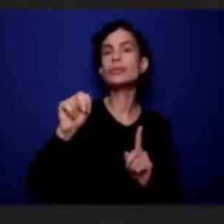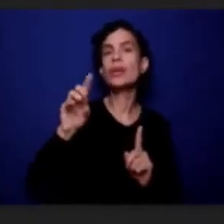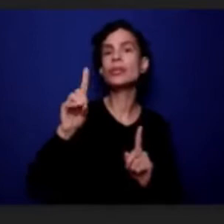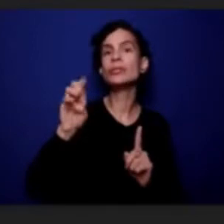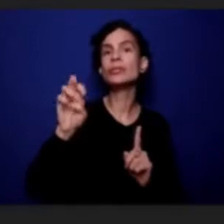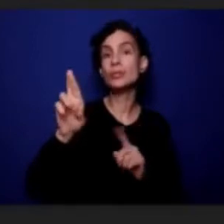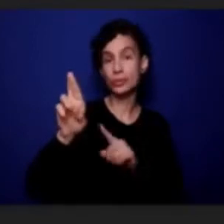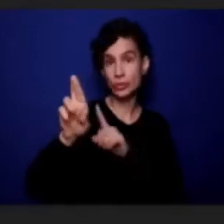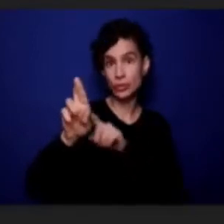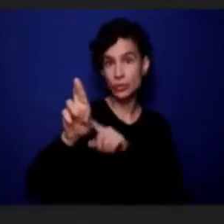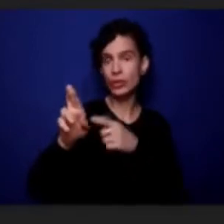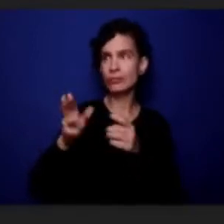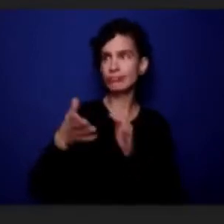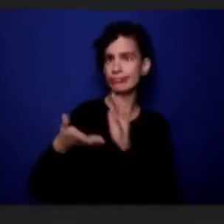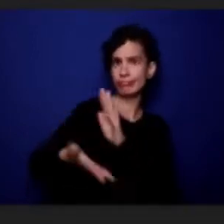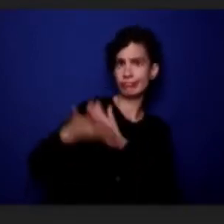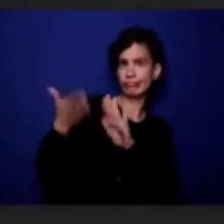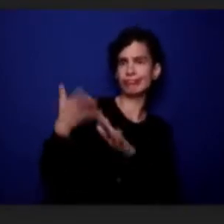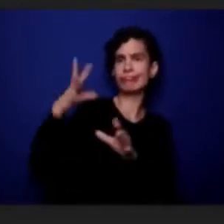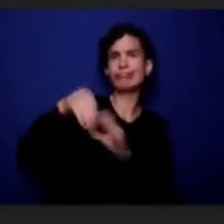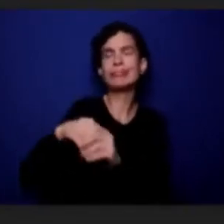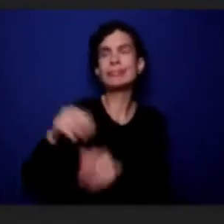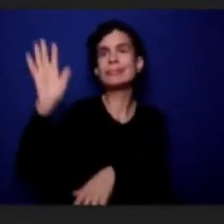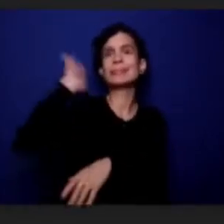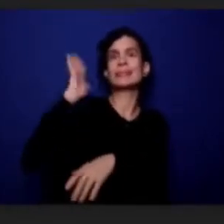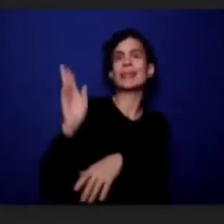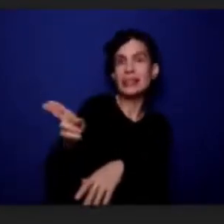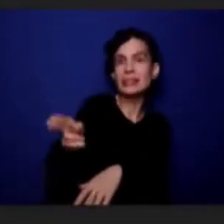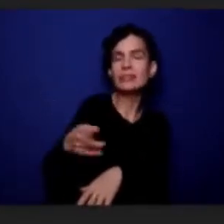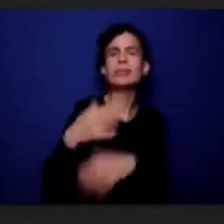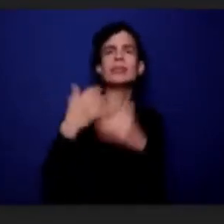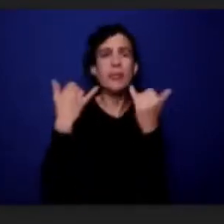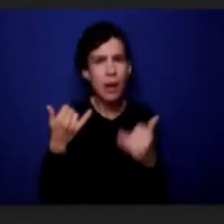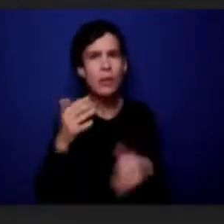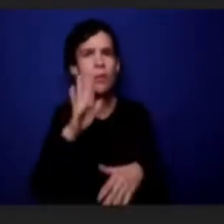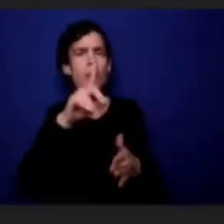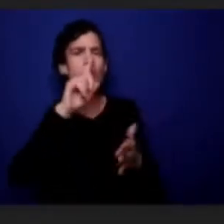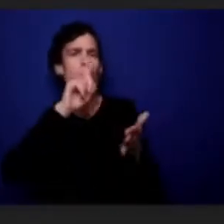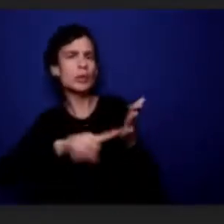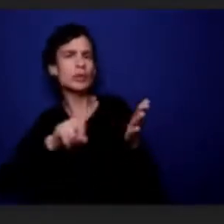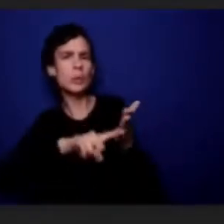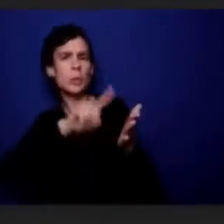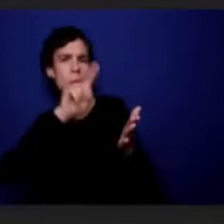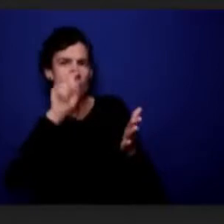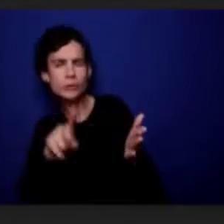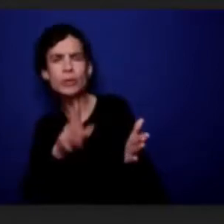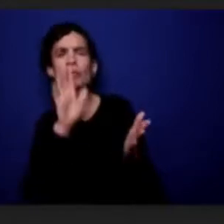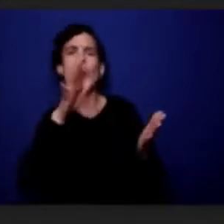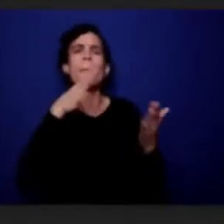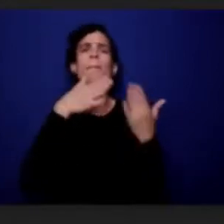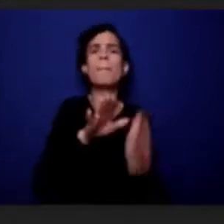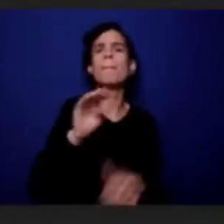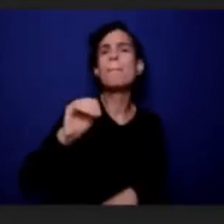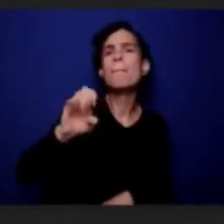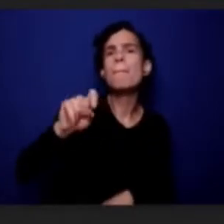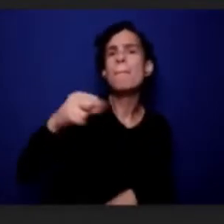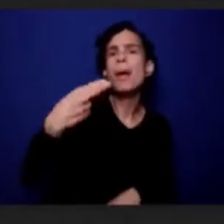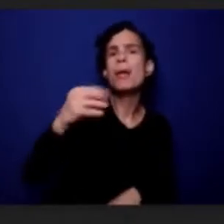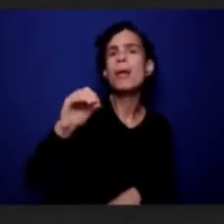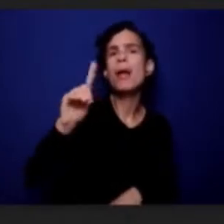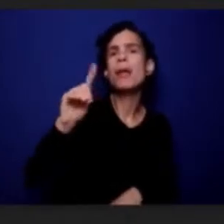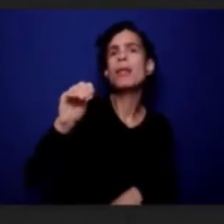so our other question for you is how do you see gender operating in these histories,